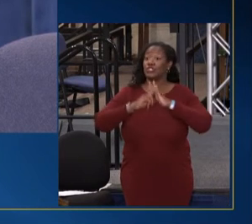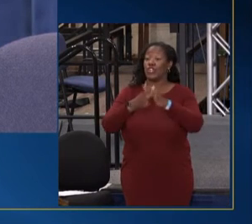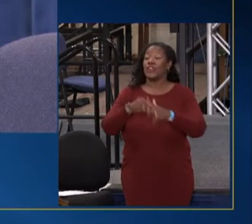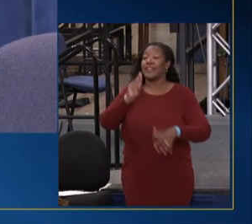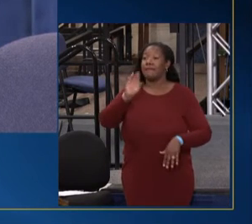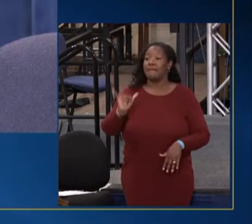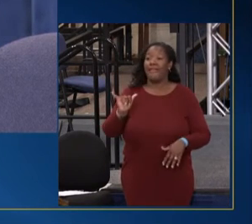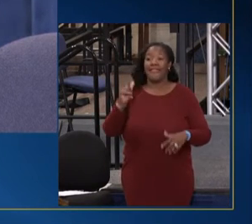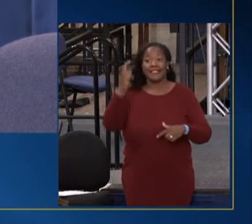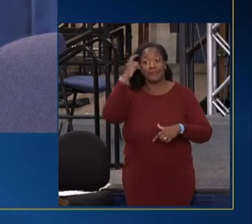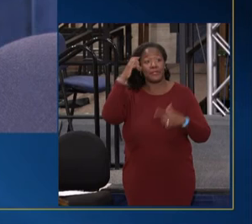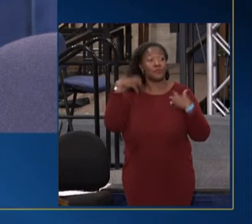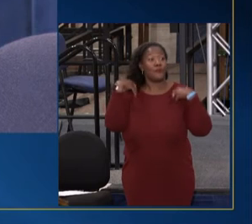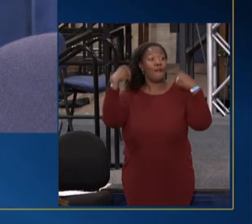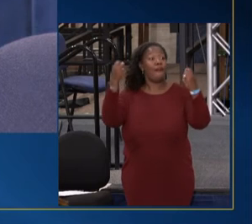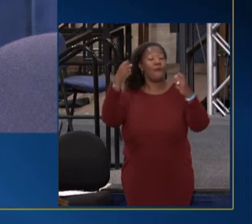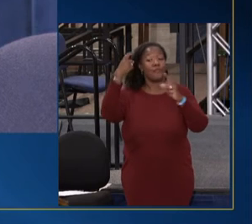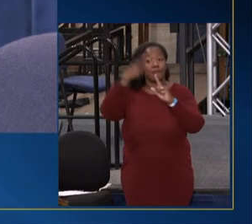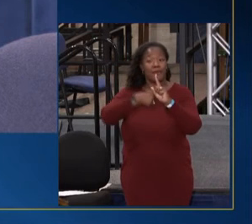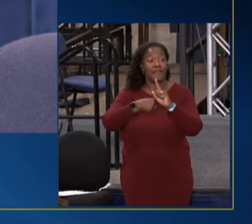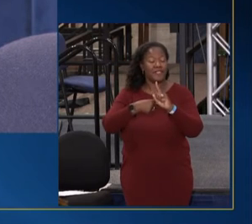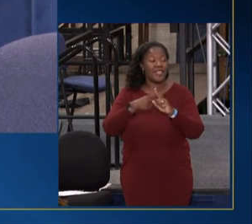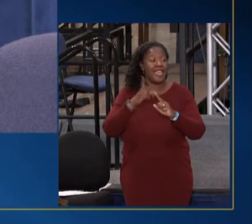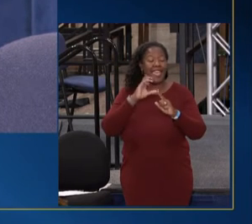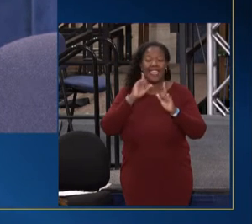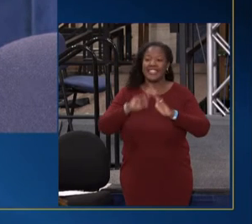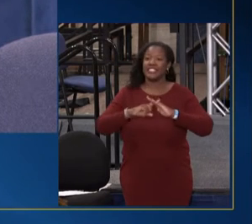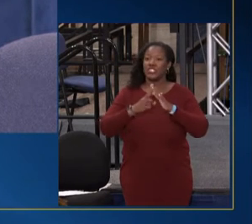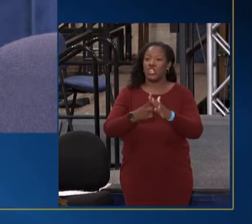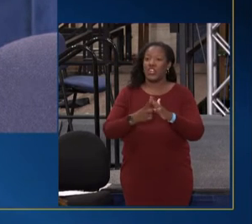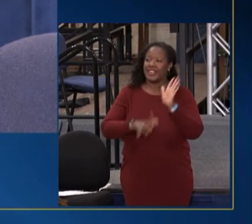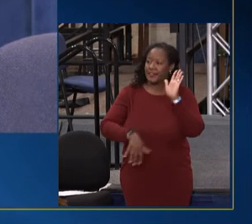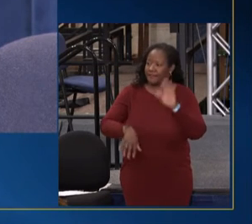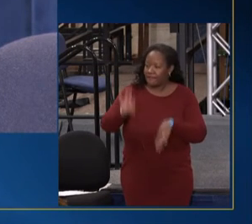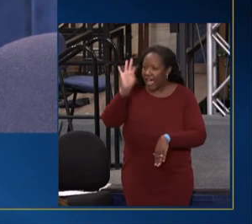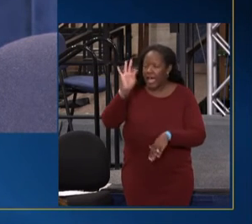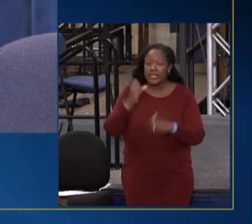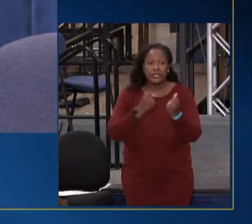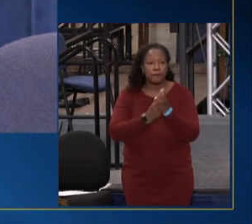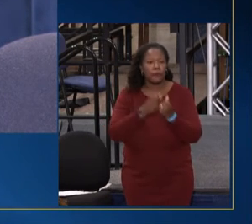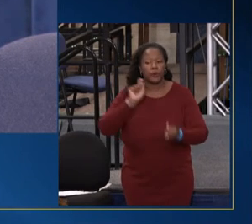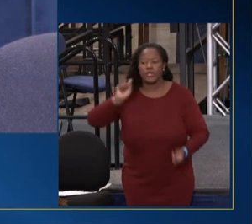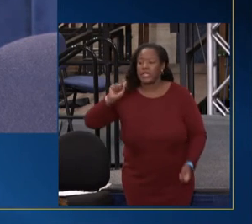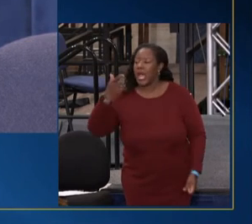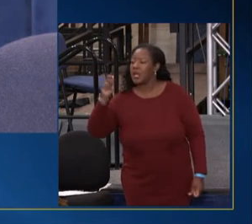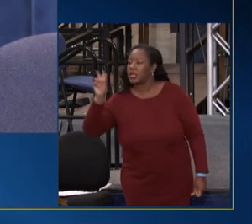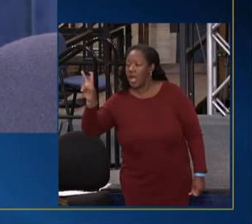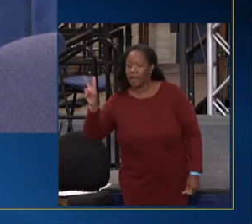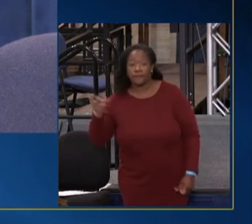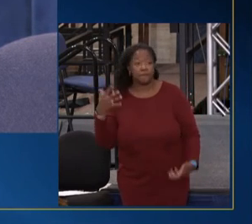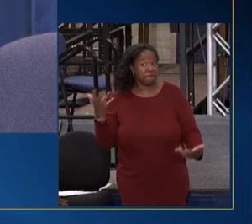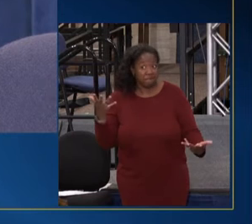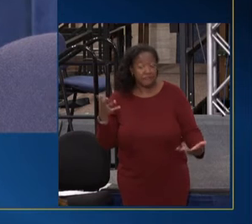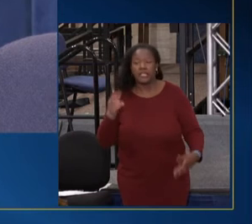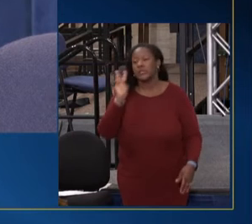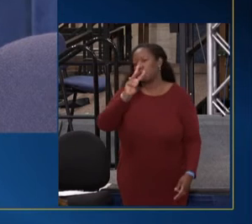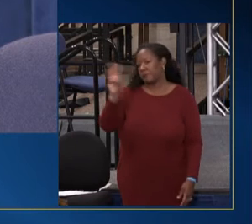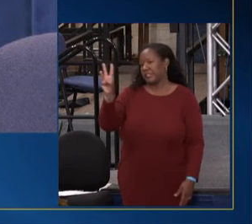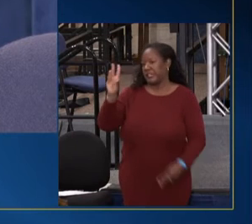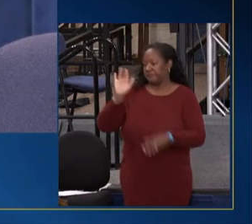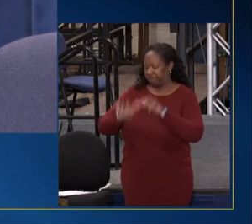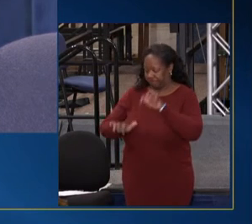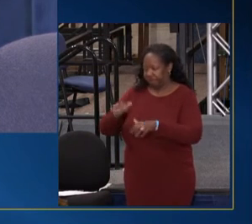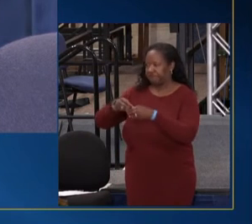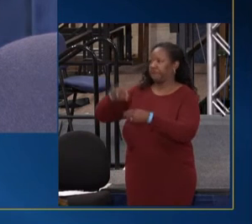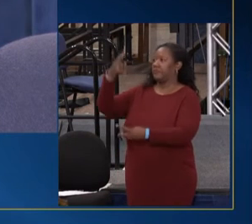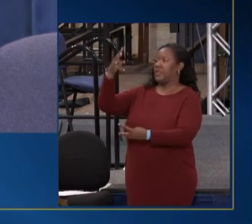Mental Health Month and the launch of findsupport.gov. Findsupport.gov is a website where anybody can go who